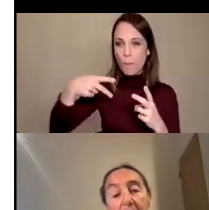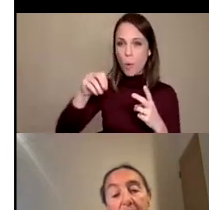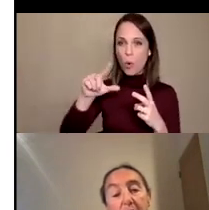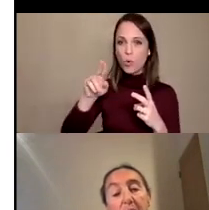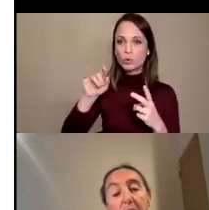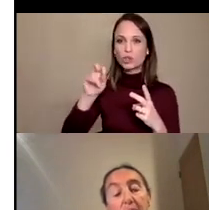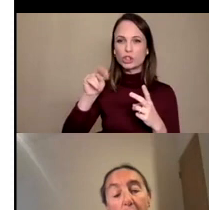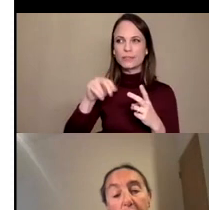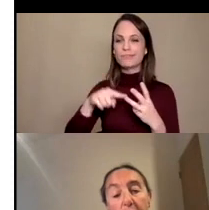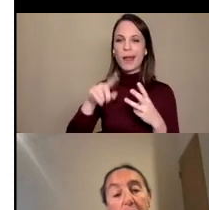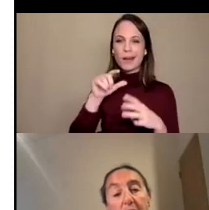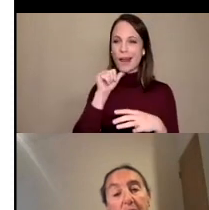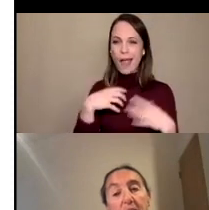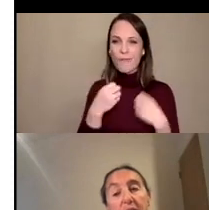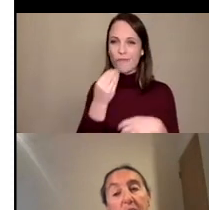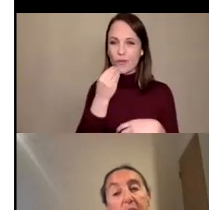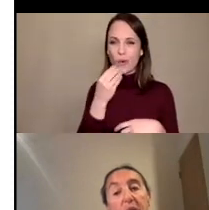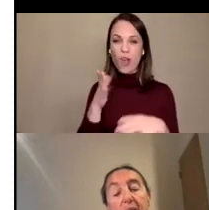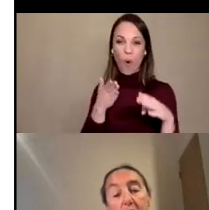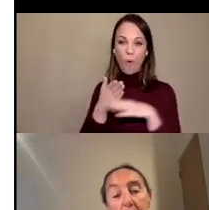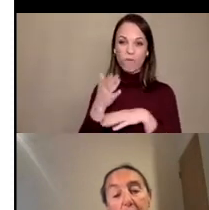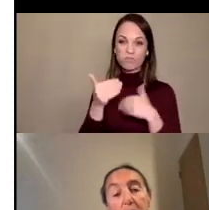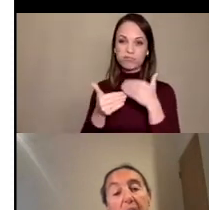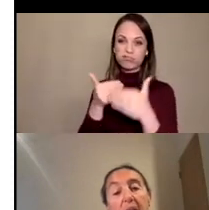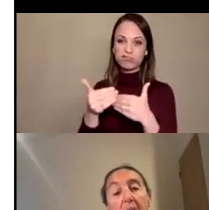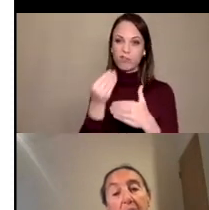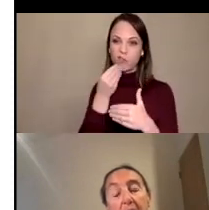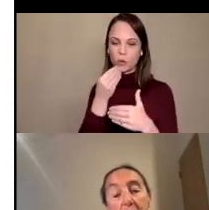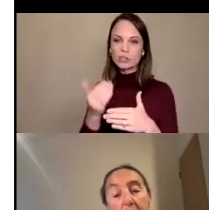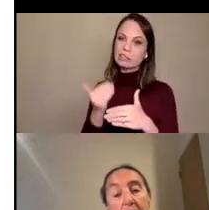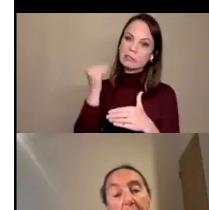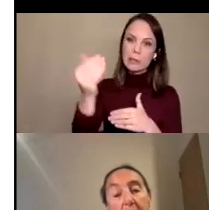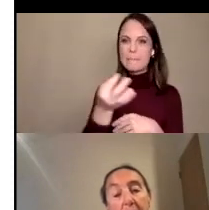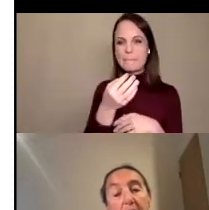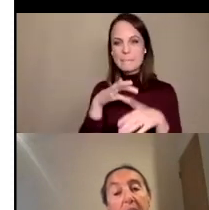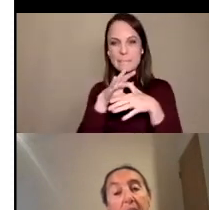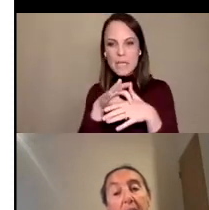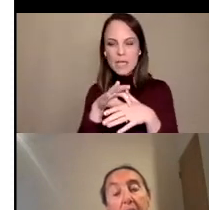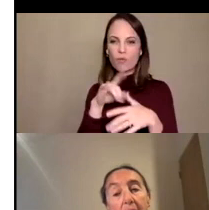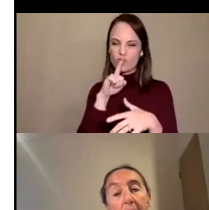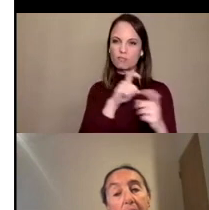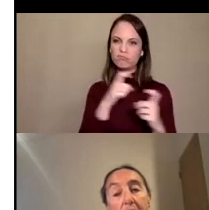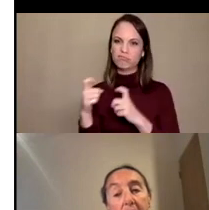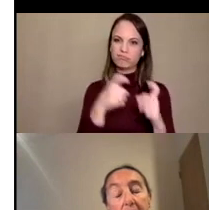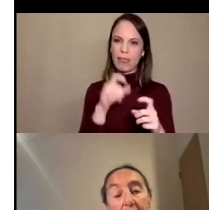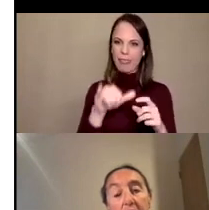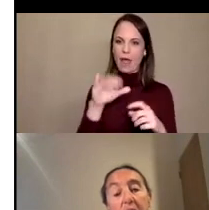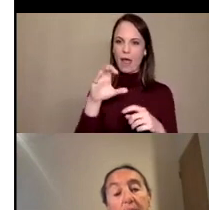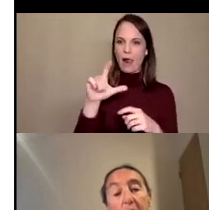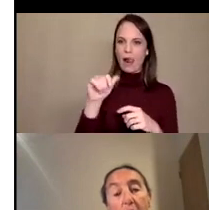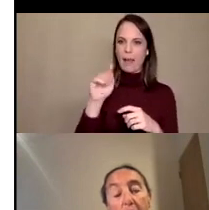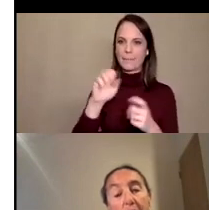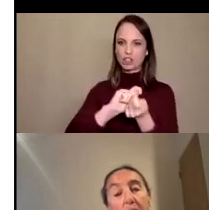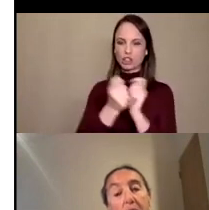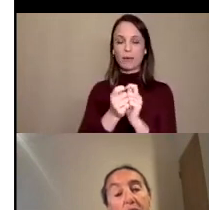unhealthy foods, overly processed foods, too much meat contribute to the climate changes,